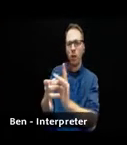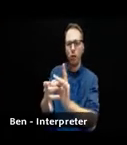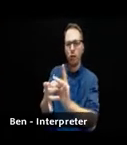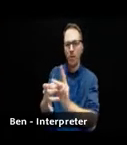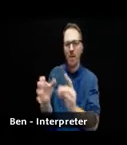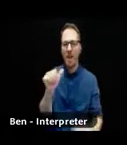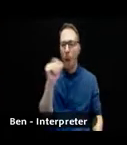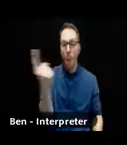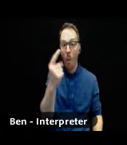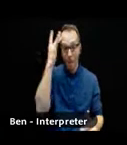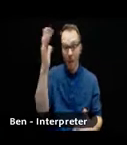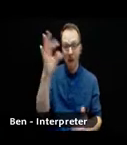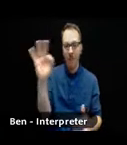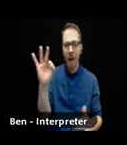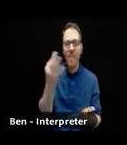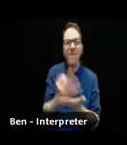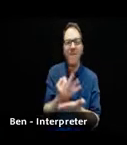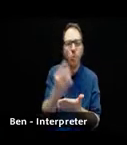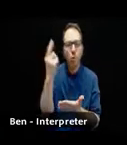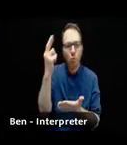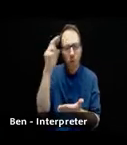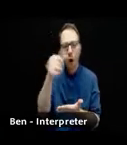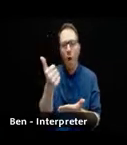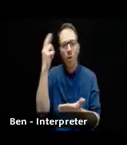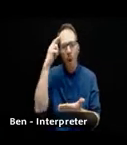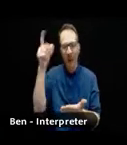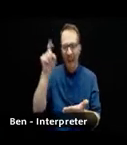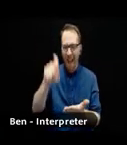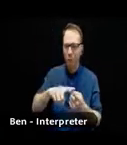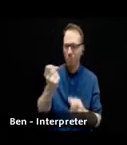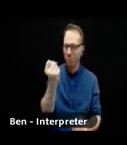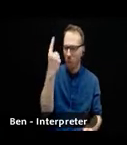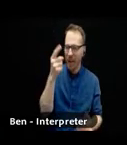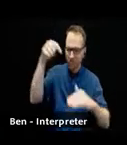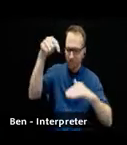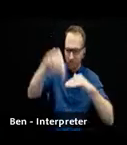just because of fiscal reasons or other reasons, but we have to really understand